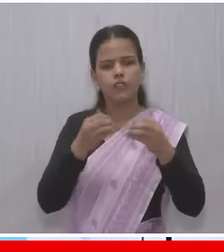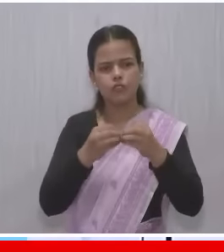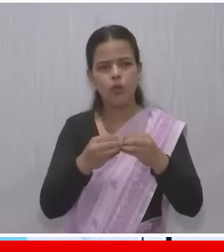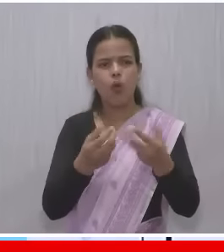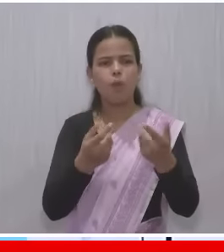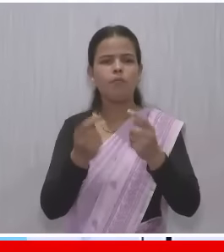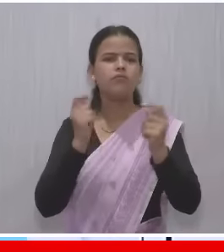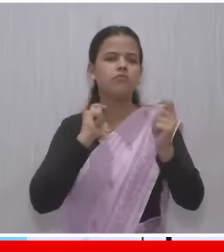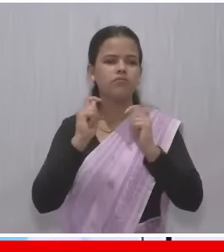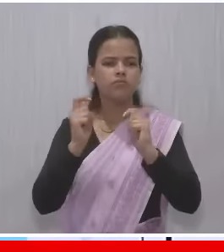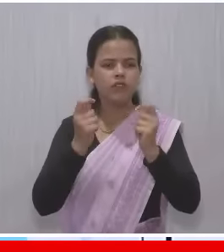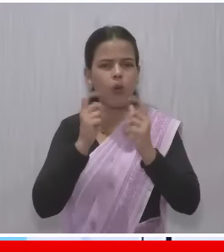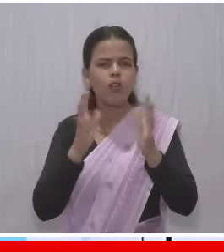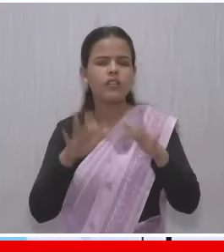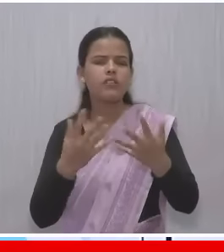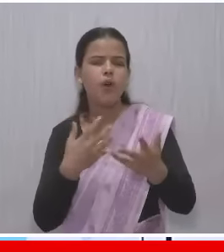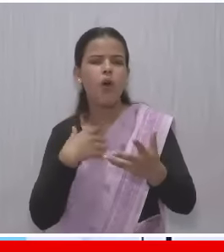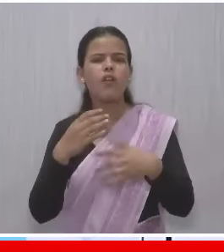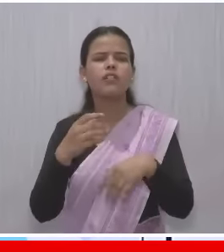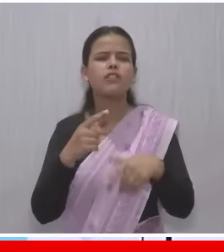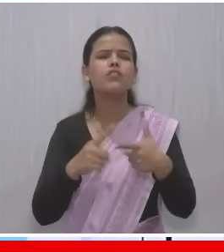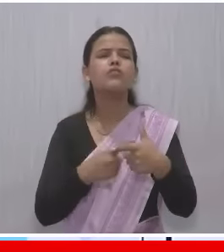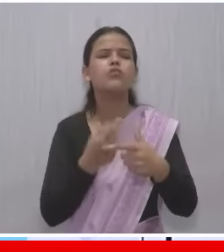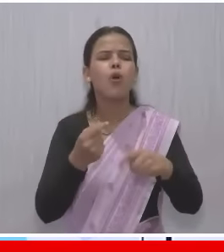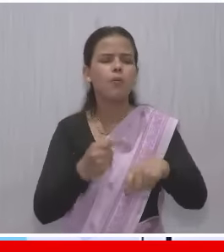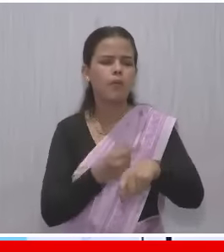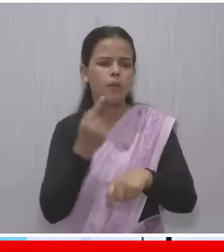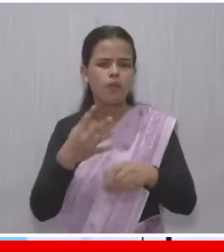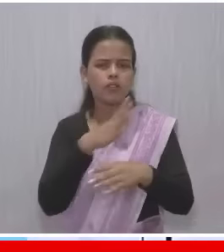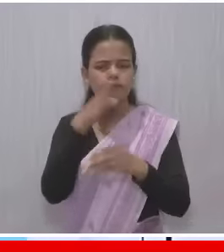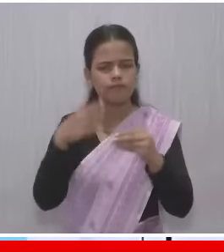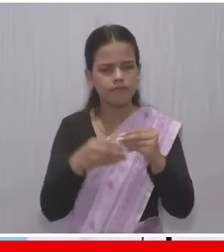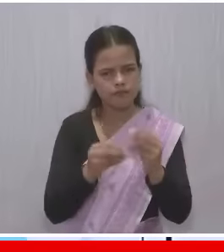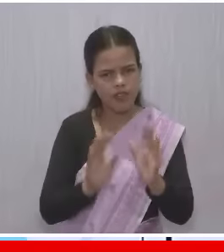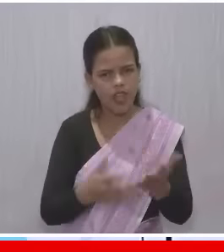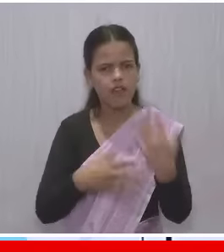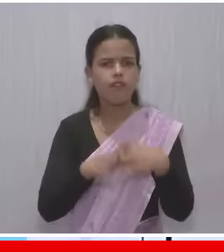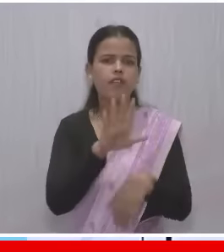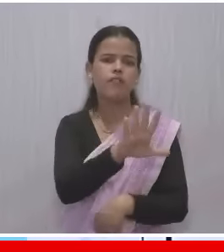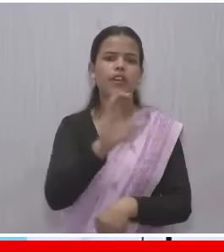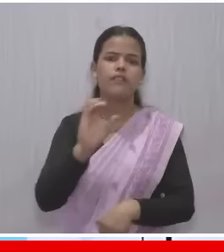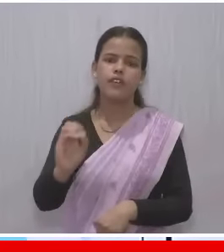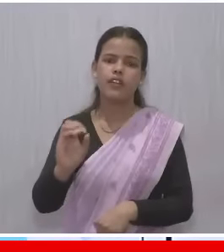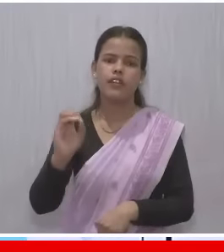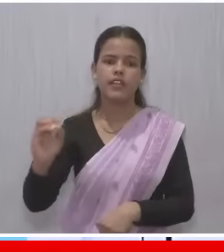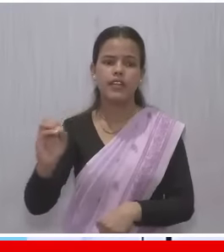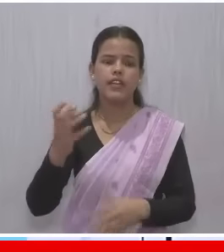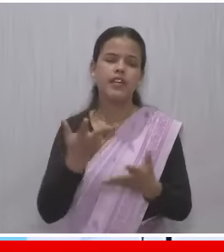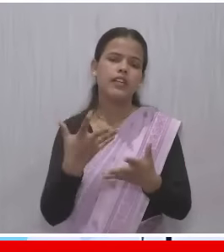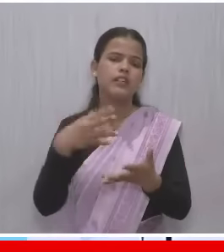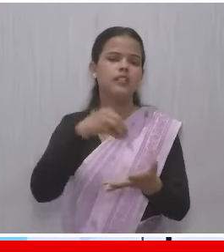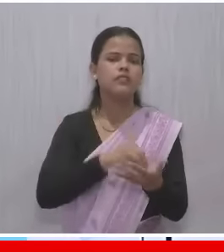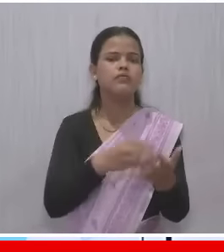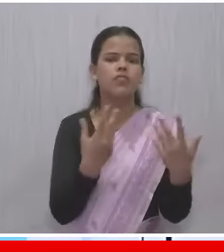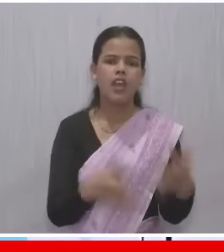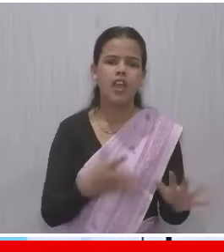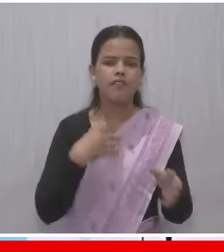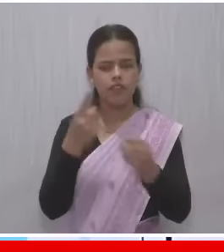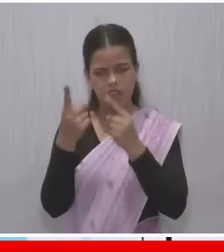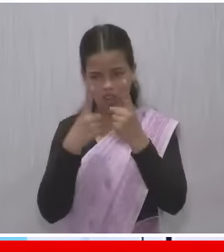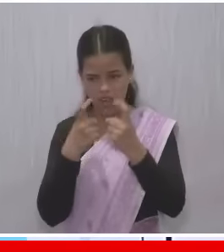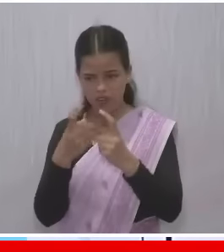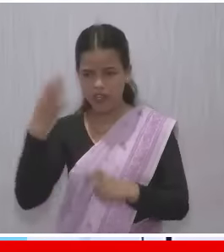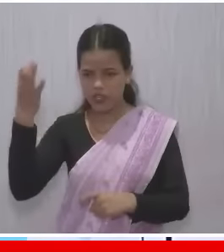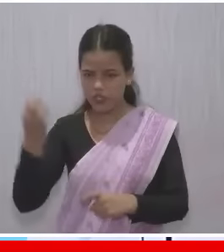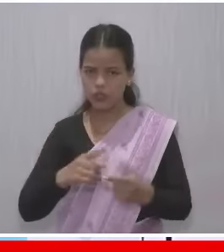the occupations that we have already included in the 500 career cards. We are identifying new